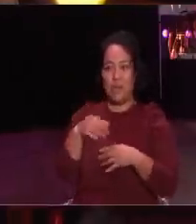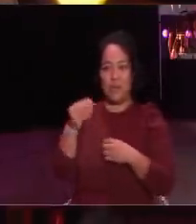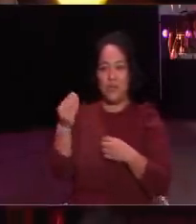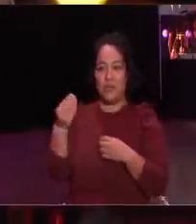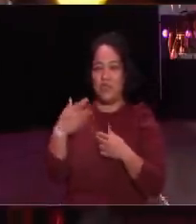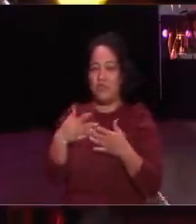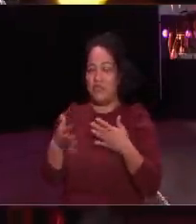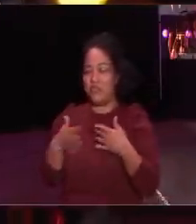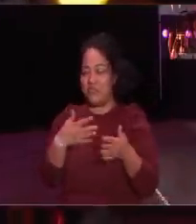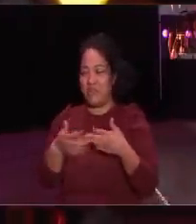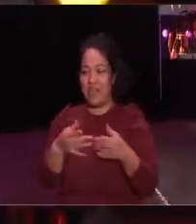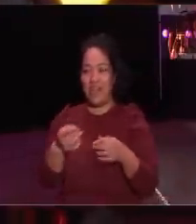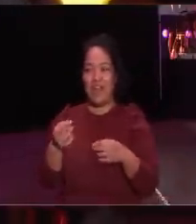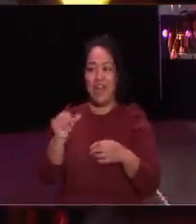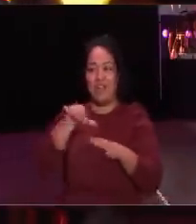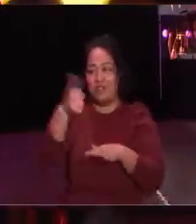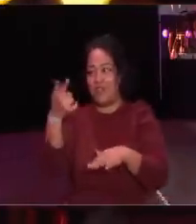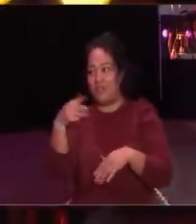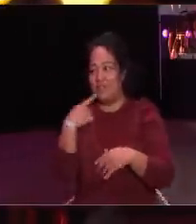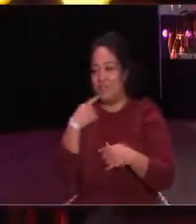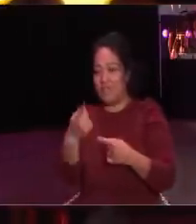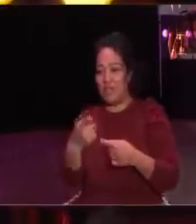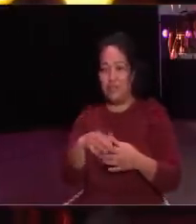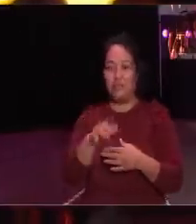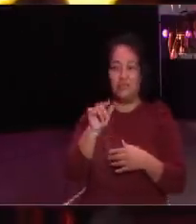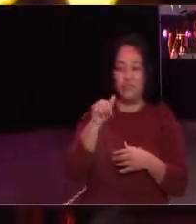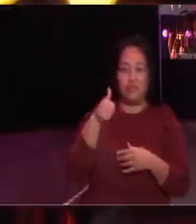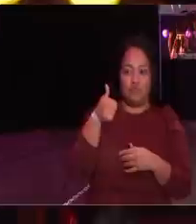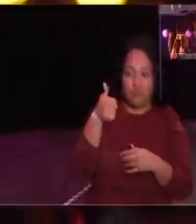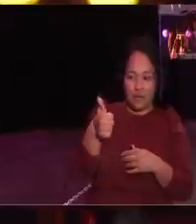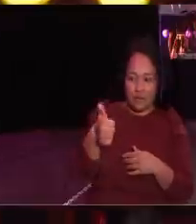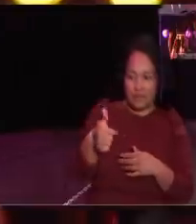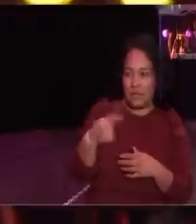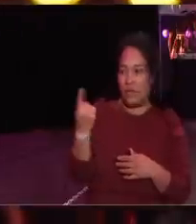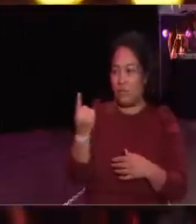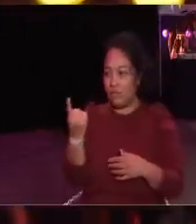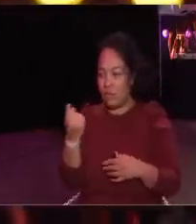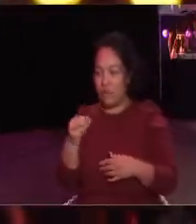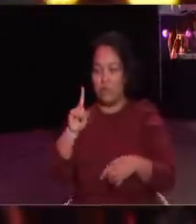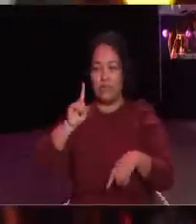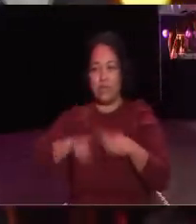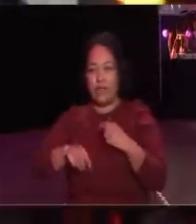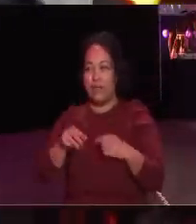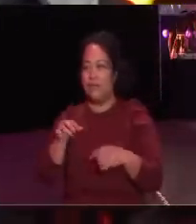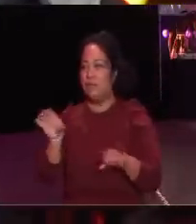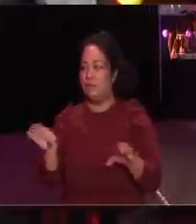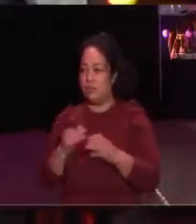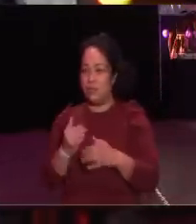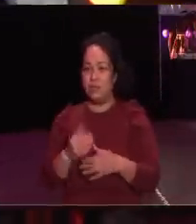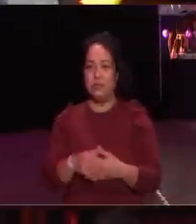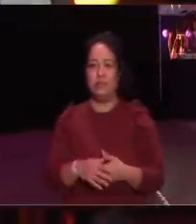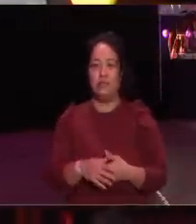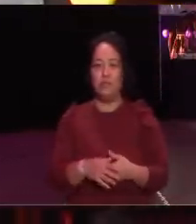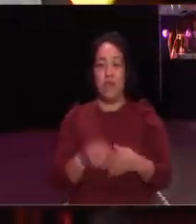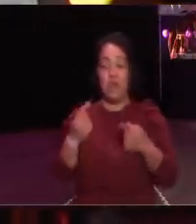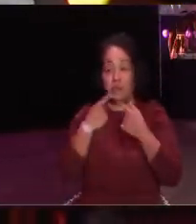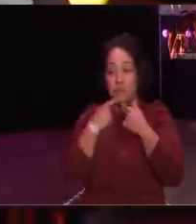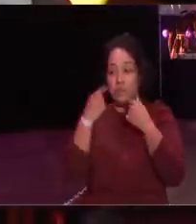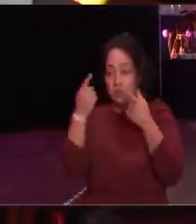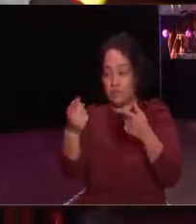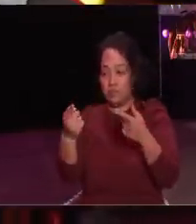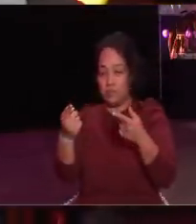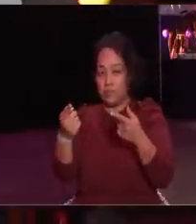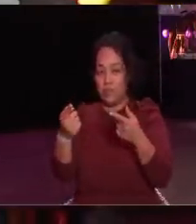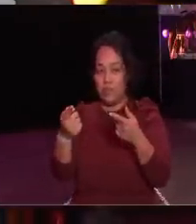tells no you. Importa lo que le diga alguien más. You by yourself, you cannot solo do it. No lo puedes hacer. Oh, but let me tell you. Pero deja